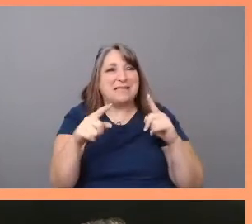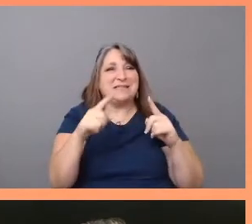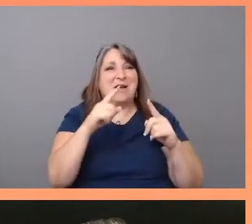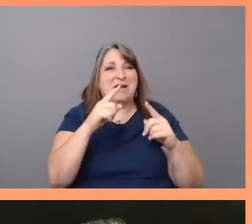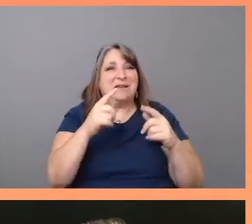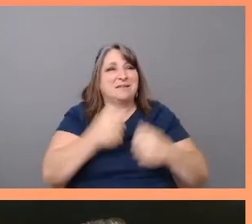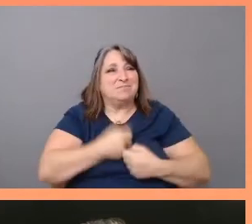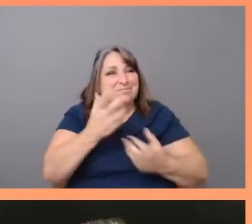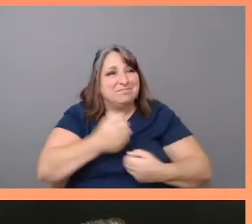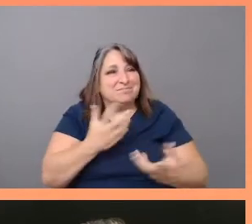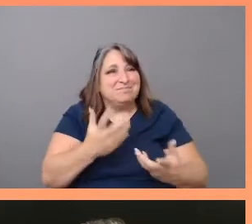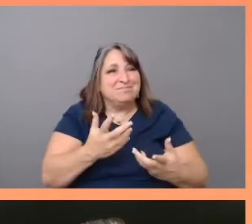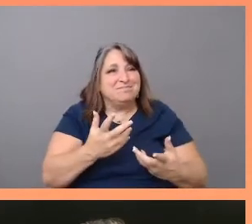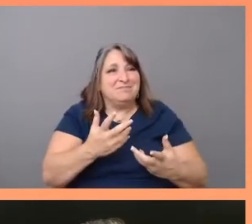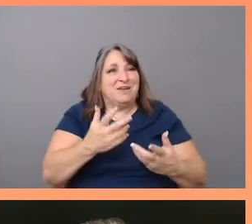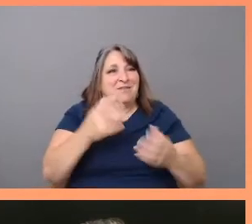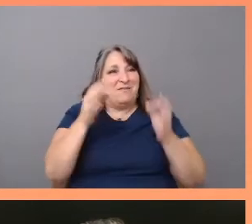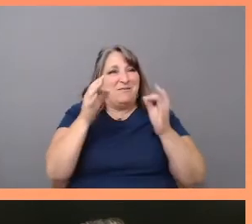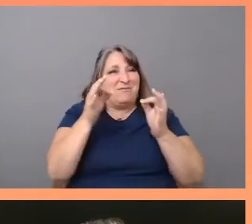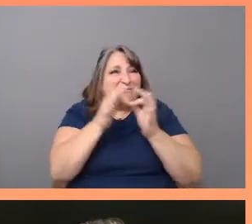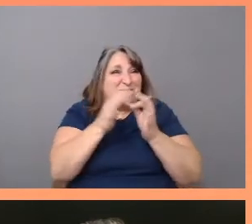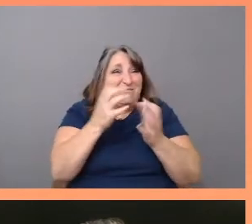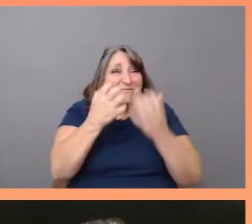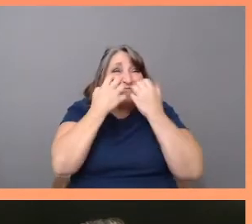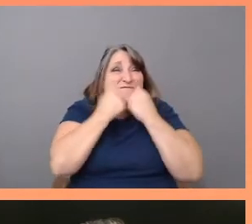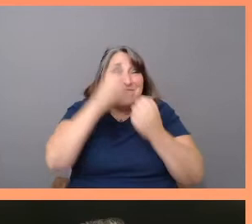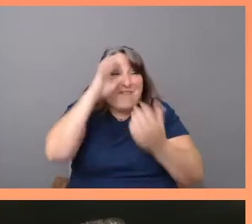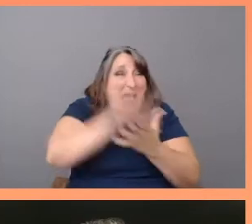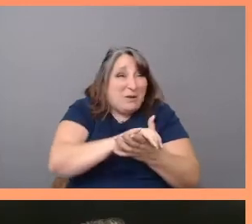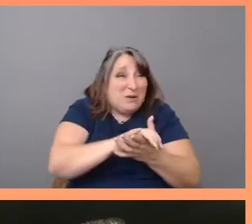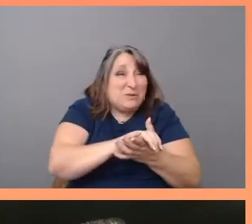we can all agree upon is probably better language.